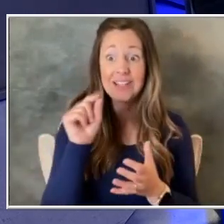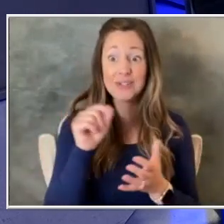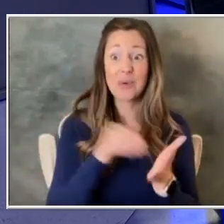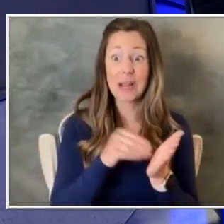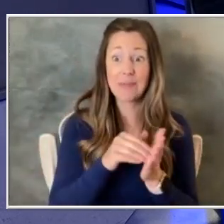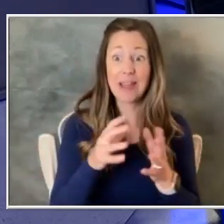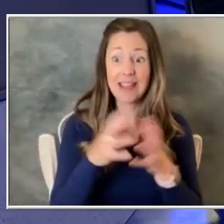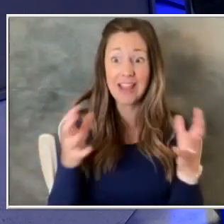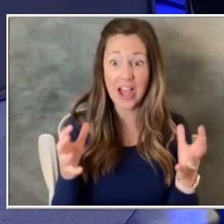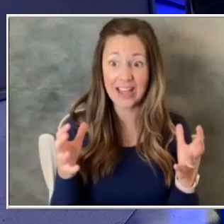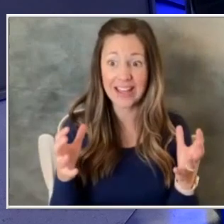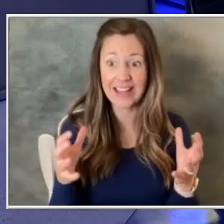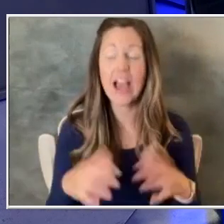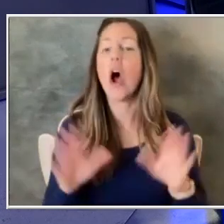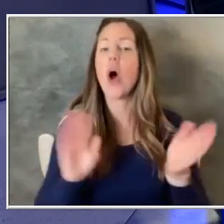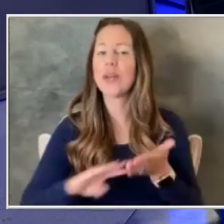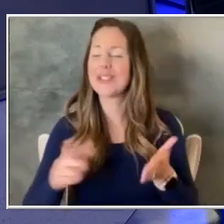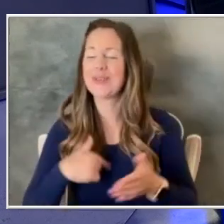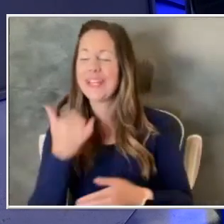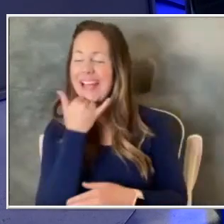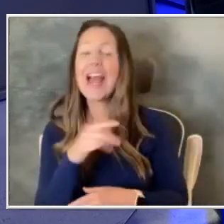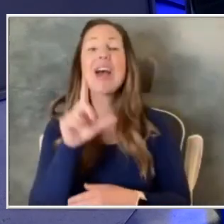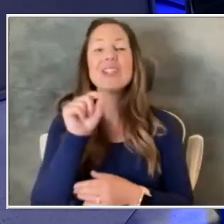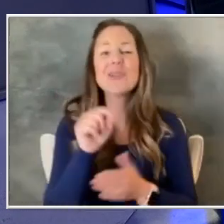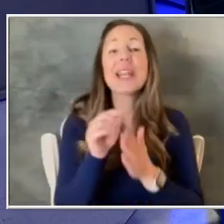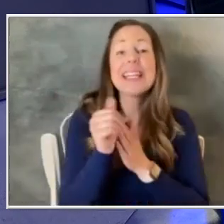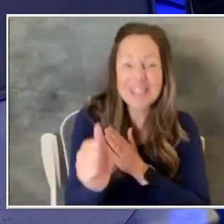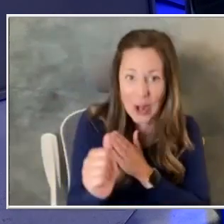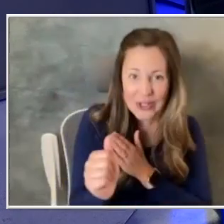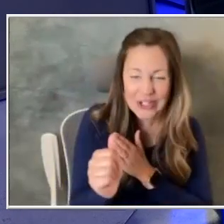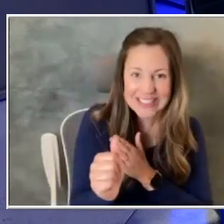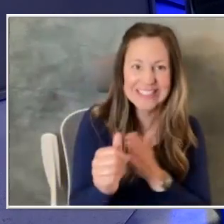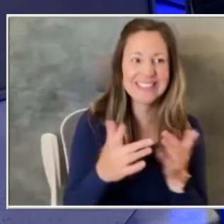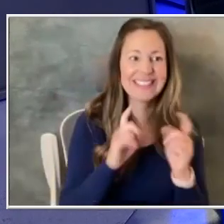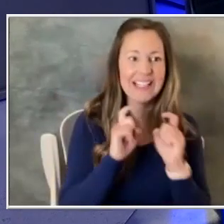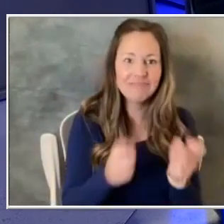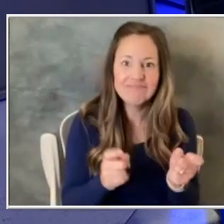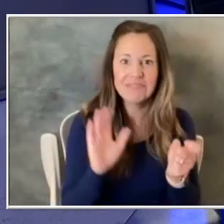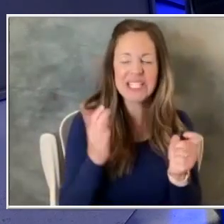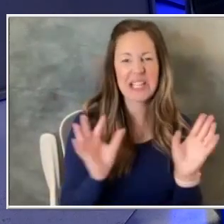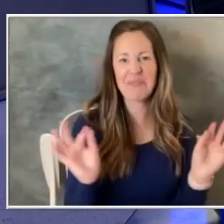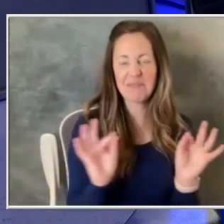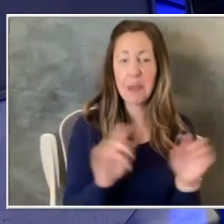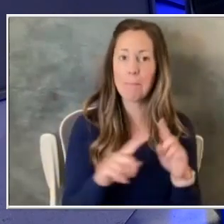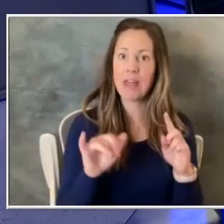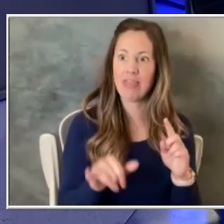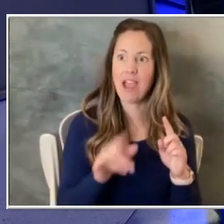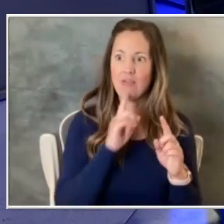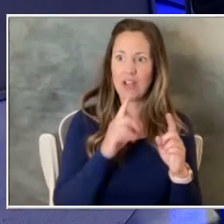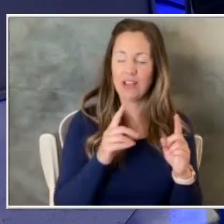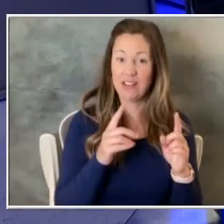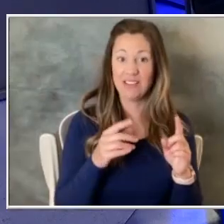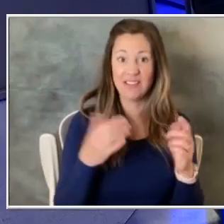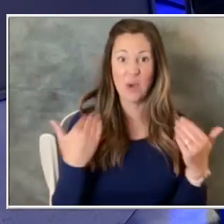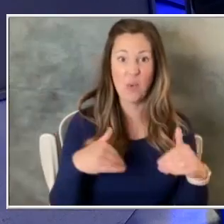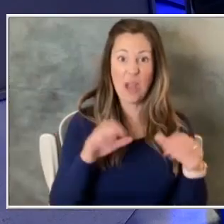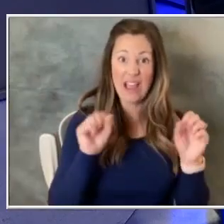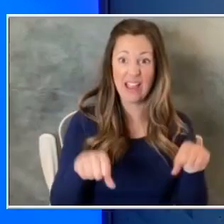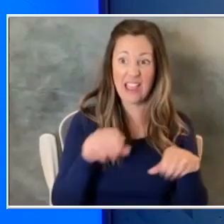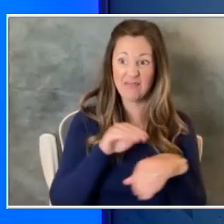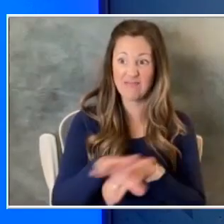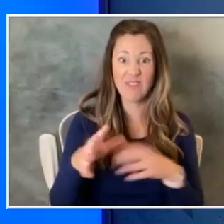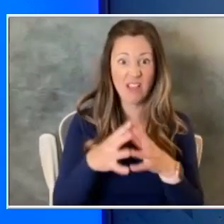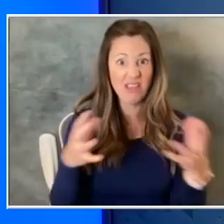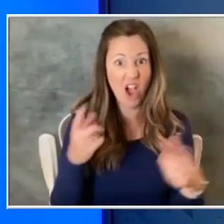Yeah, $20. But when you add that into the millions, Yes. that small donation goes a very, very long way. Absolutely.